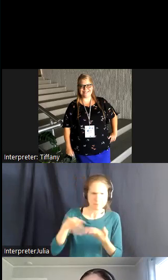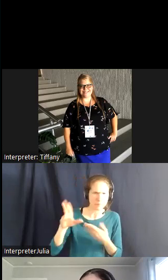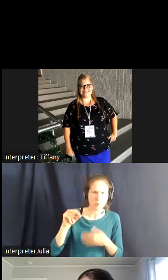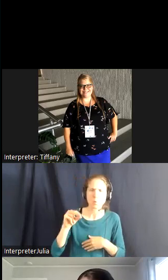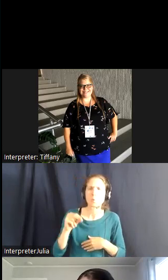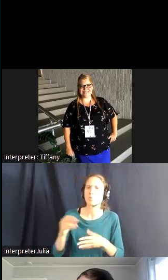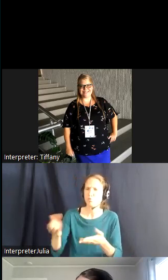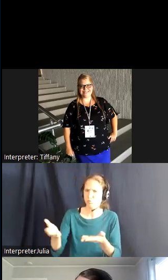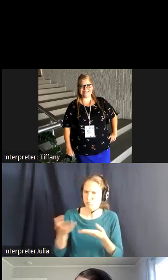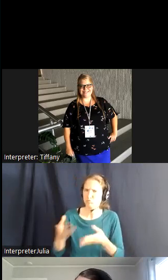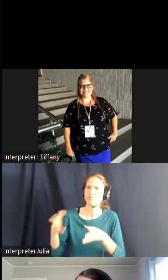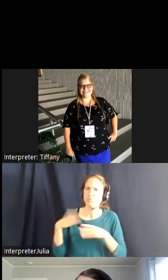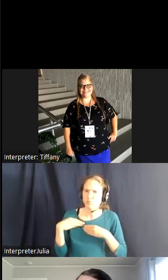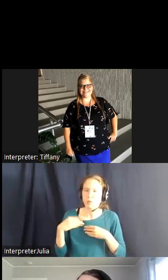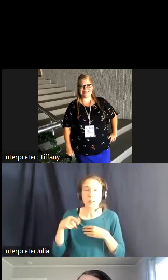coordination to the care that they need.